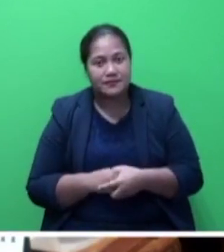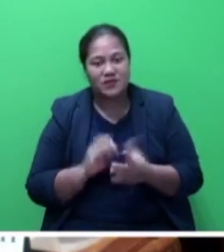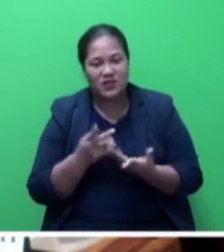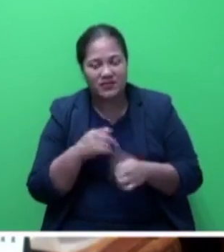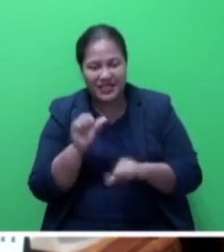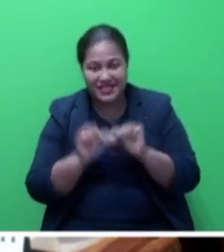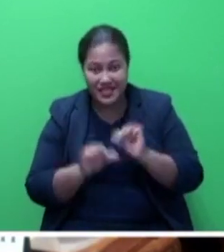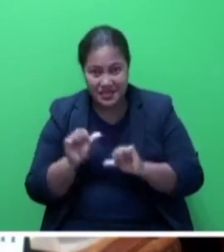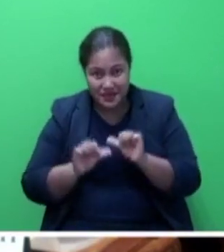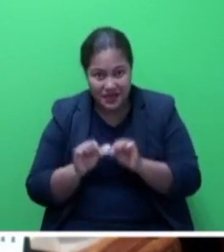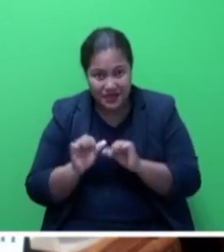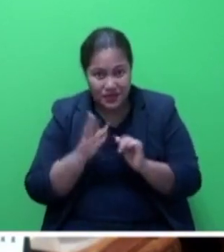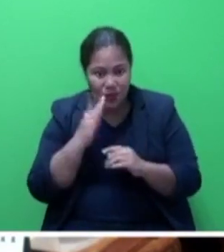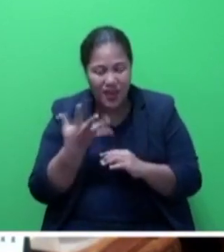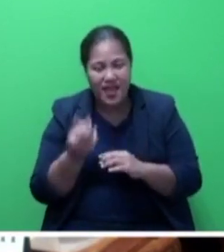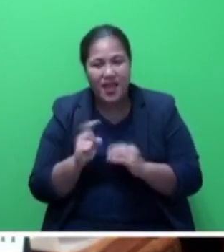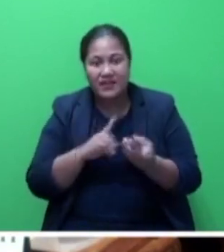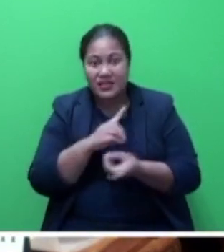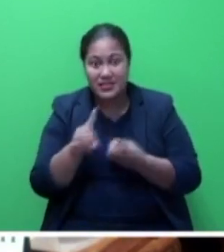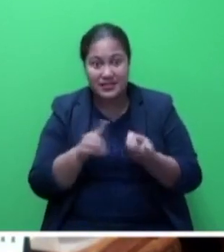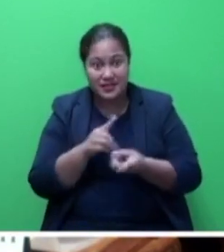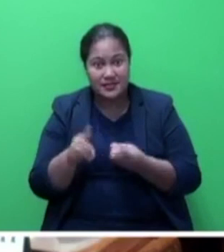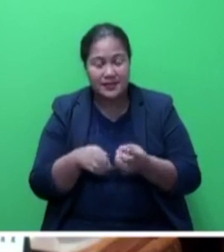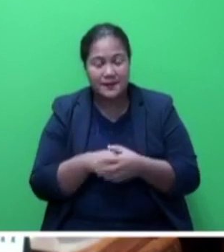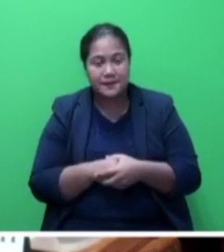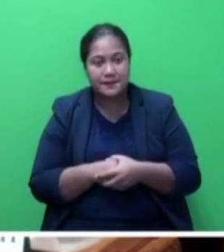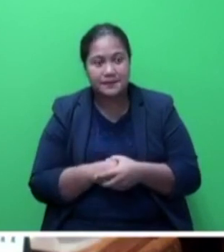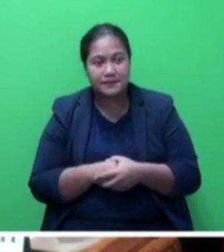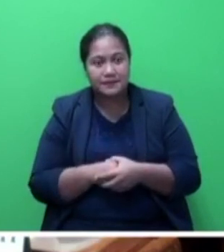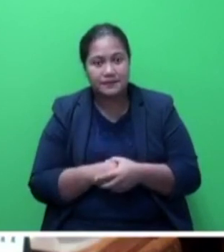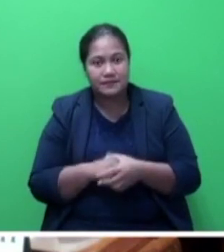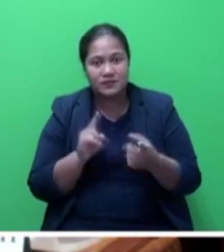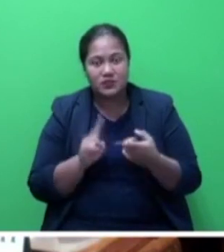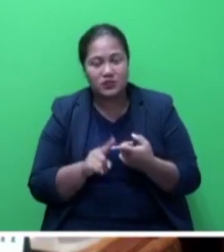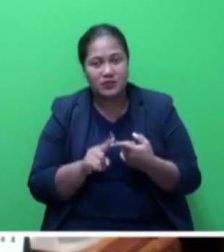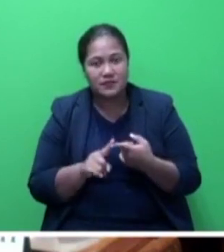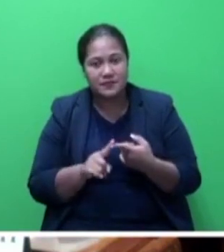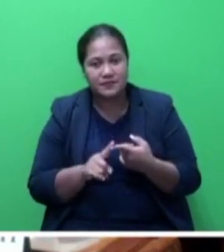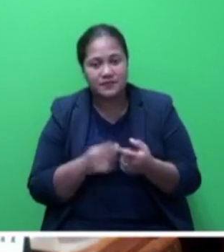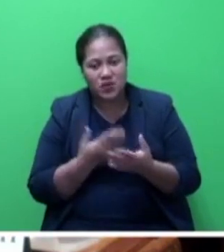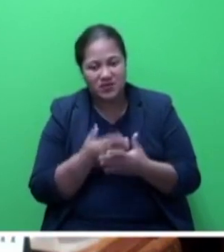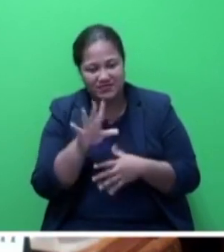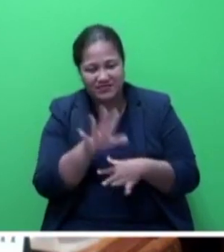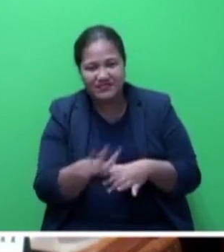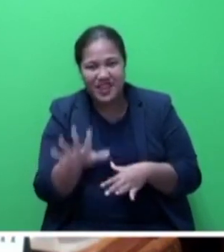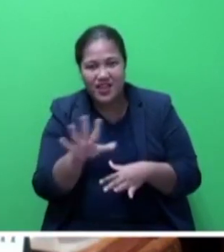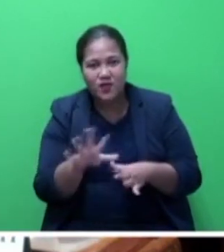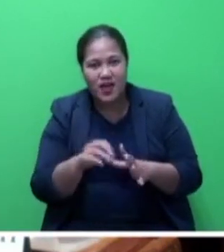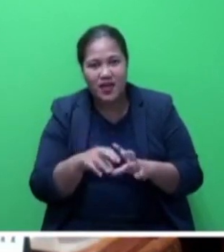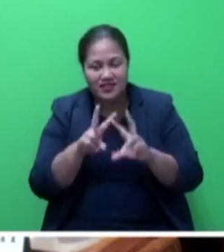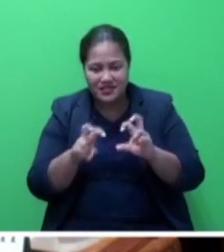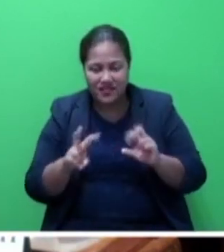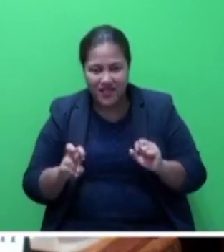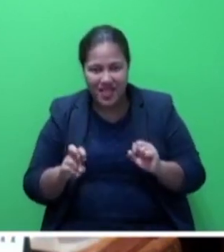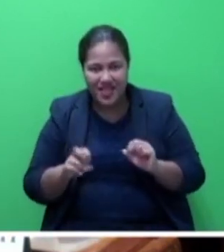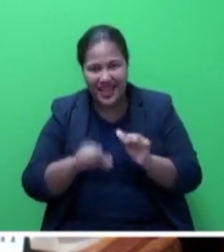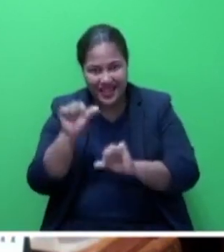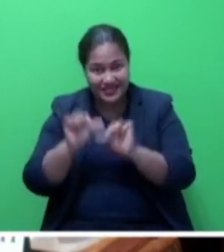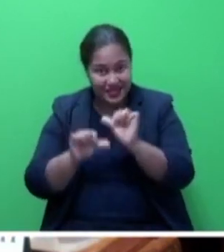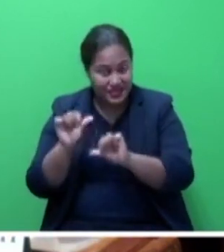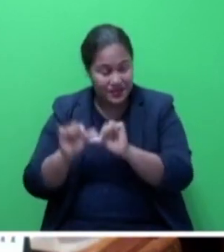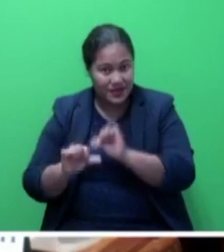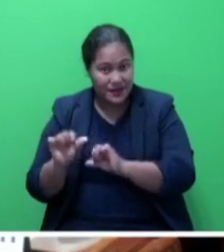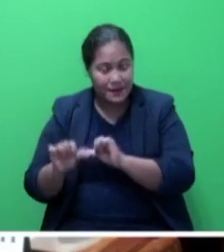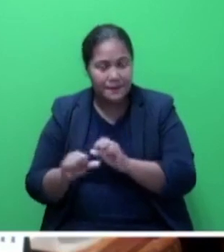assessments during disasters, Mr. Speaker, sir, one is on aerial surveys and assessments. Although we